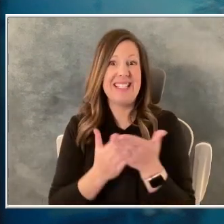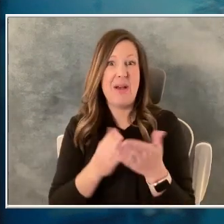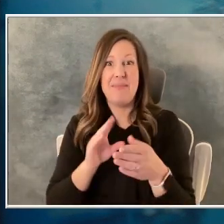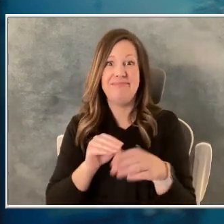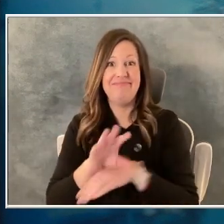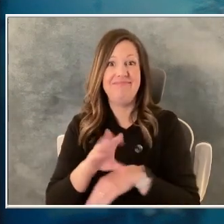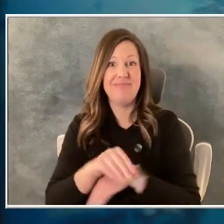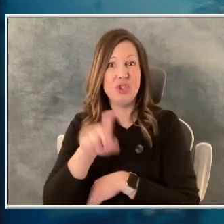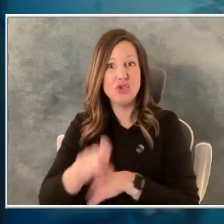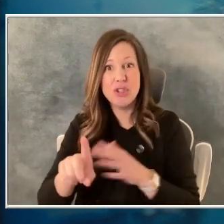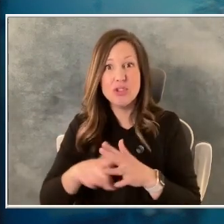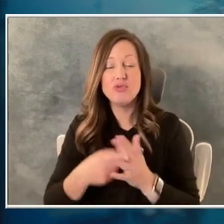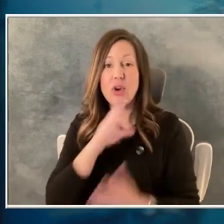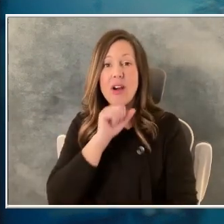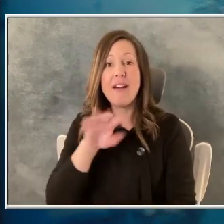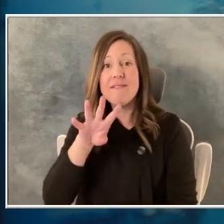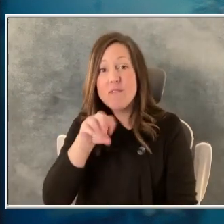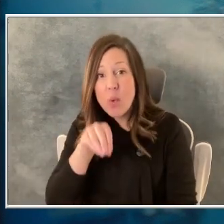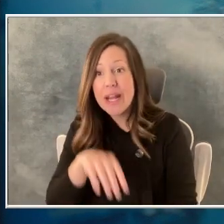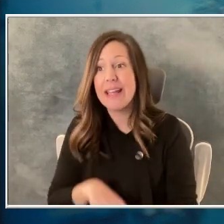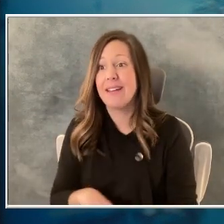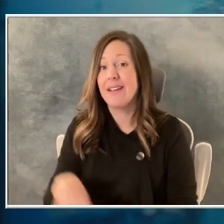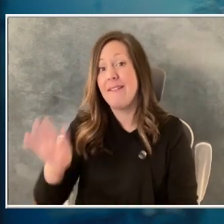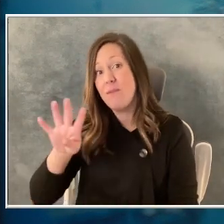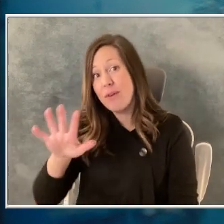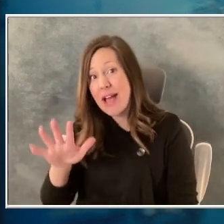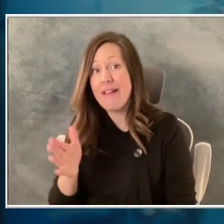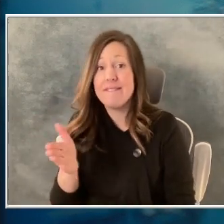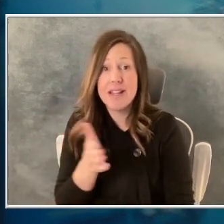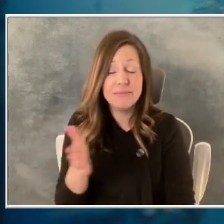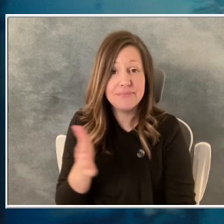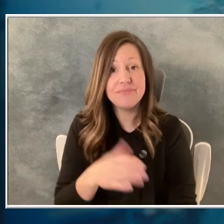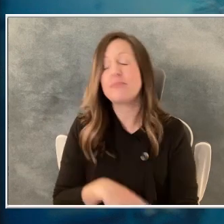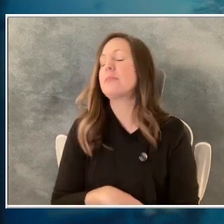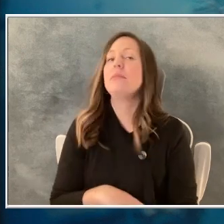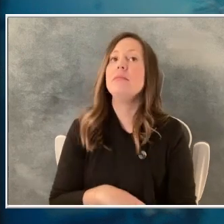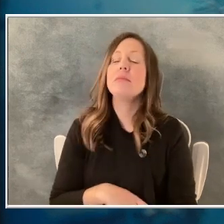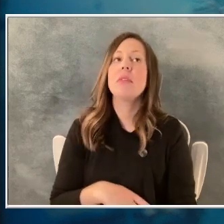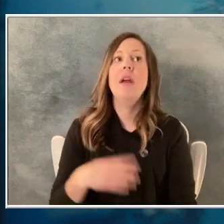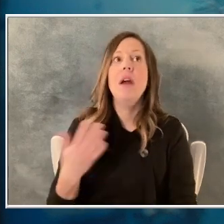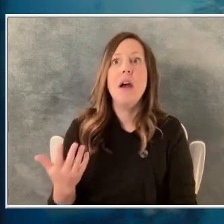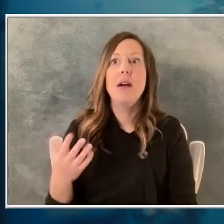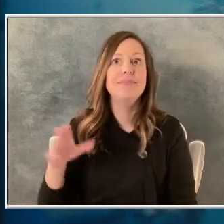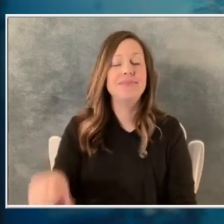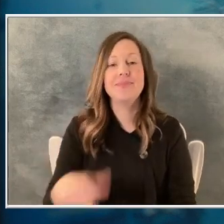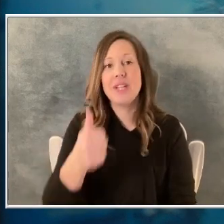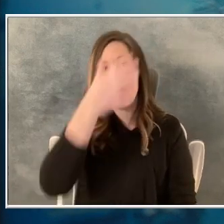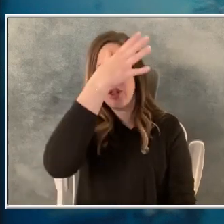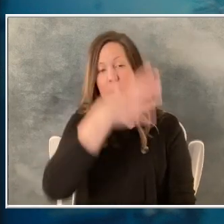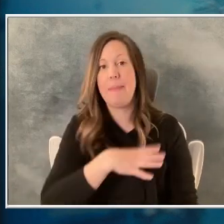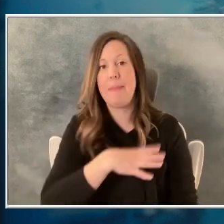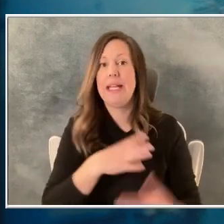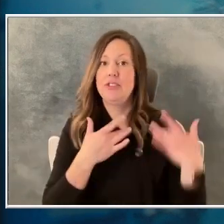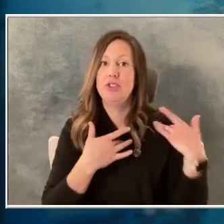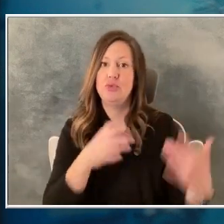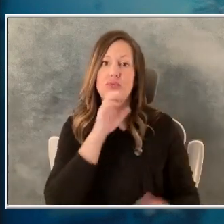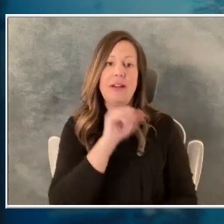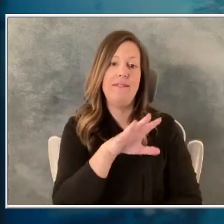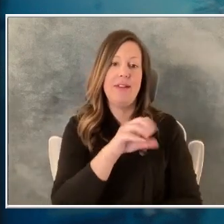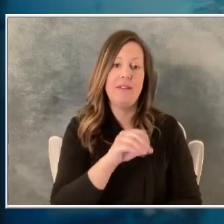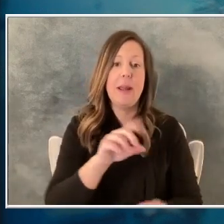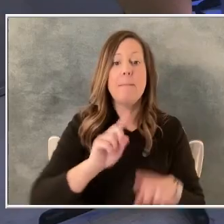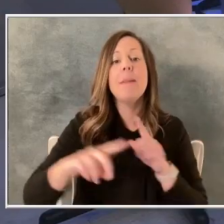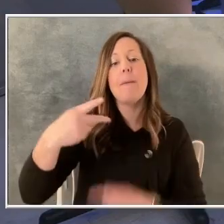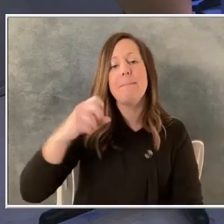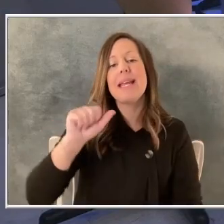to 45. So higher risk, age 40 to 45. Other men start at age 50. PSA is the best test for that. Do they